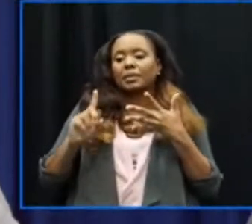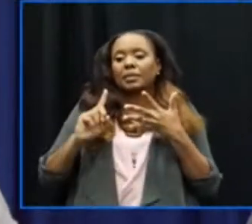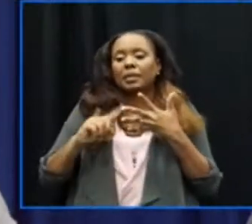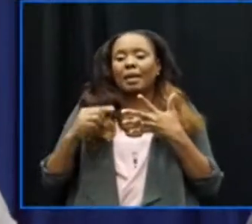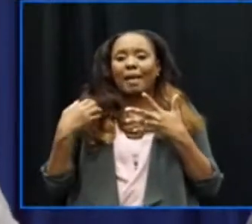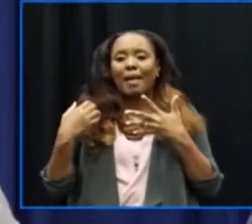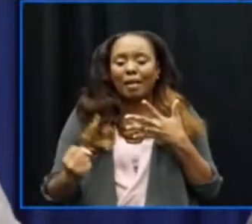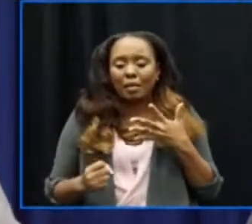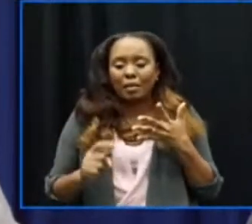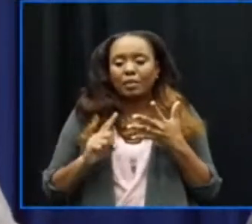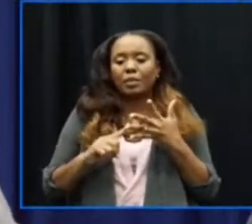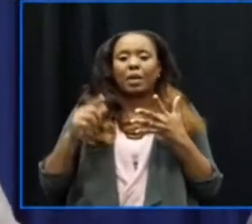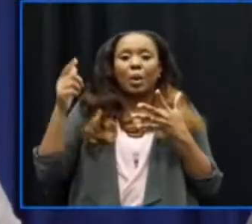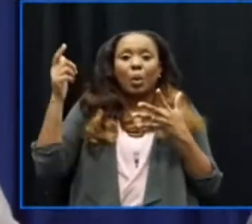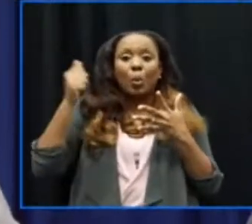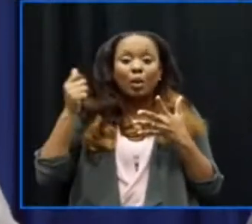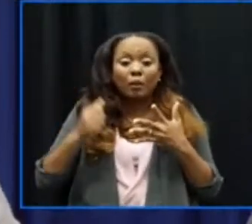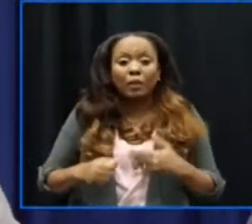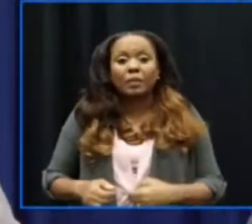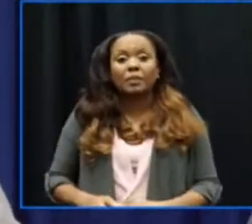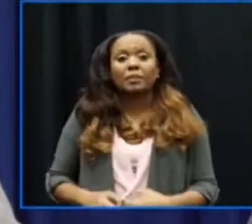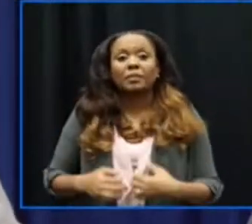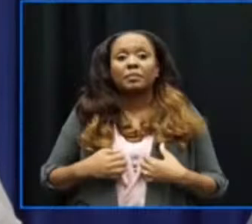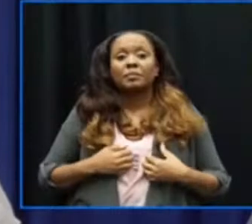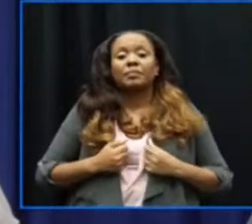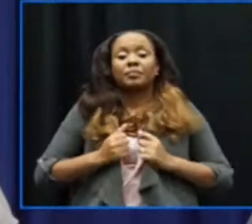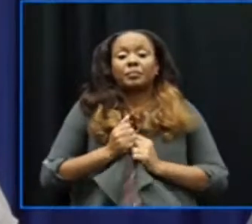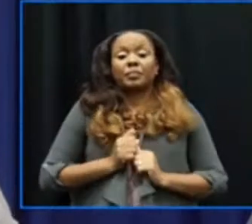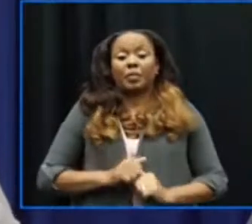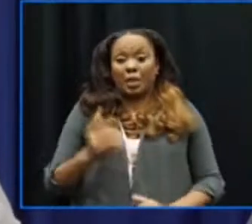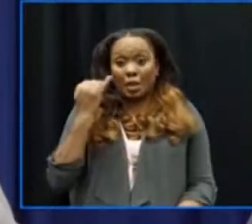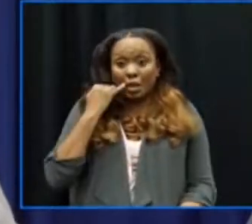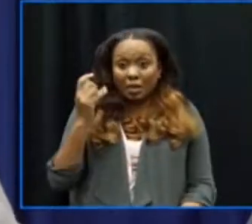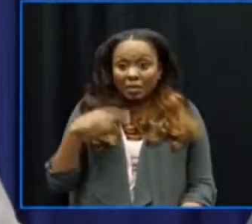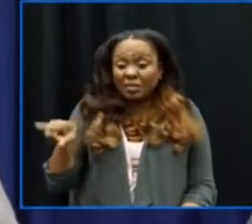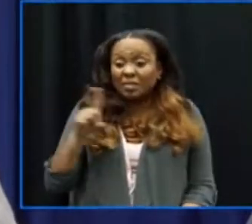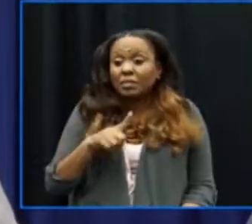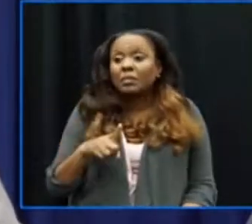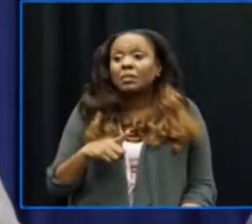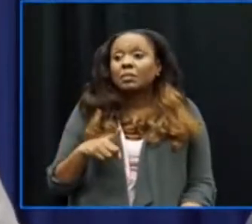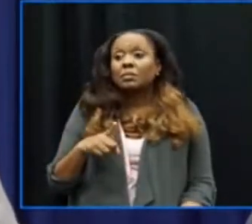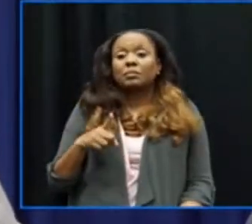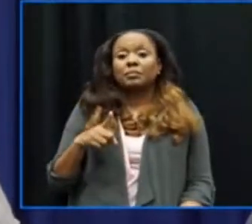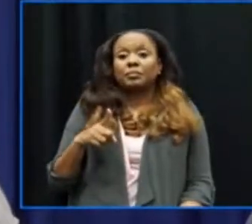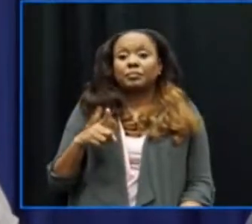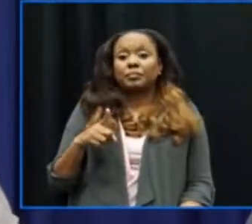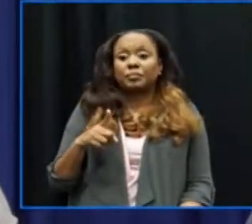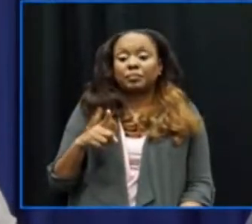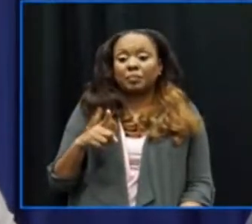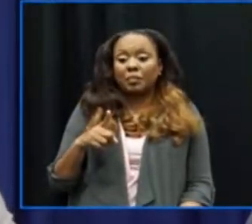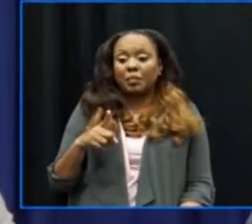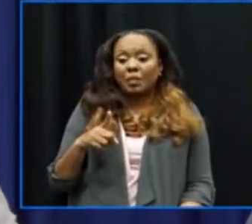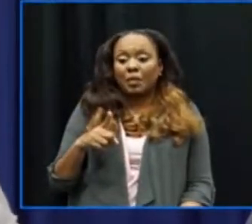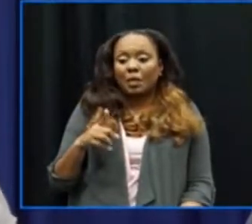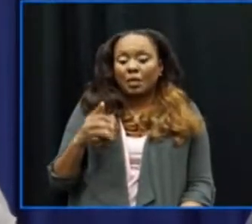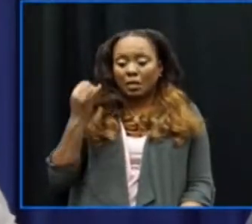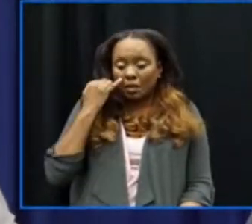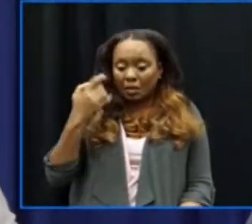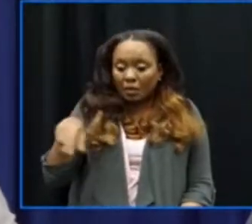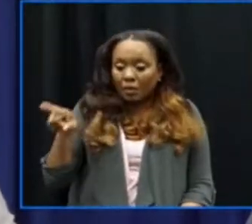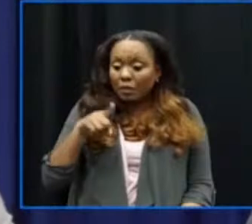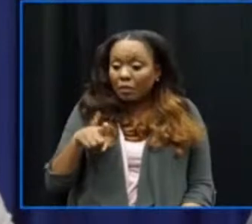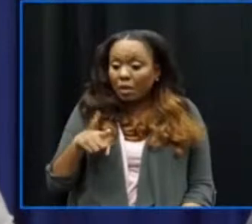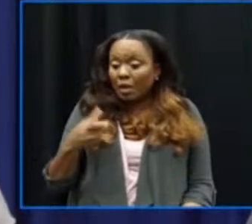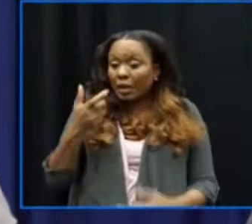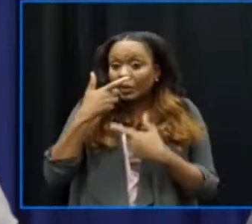reform. And if the Democratic Labour Party is up to it, then I say in the presence of Barbados and the world that we're up to it with